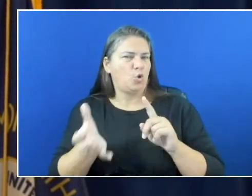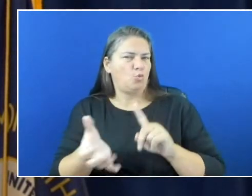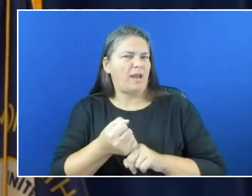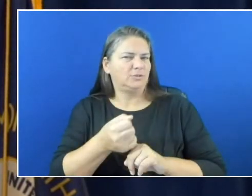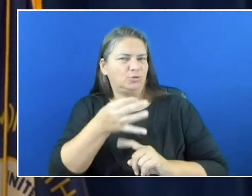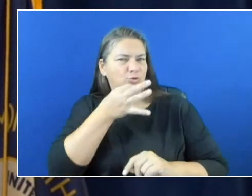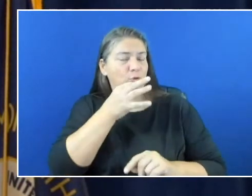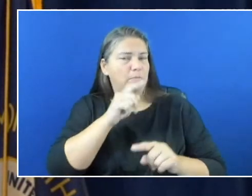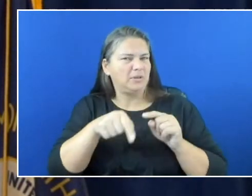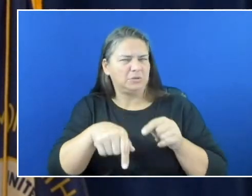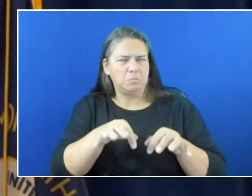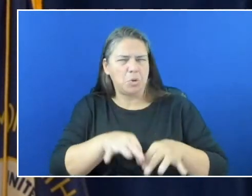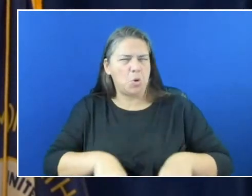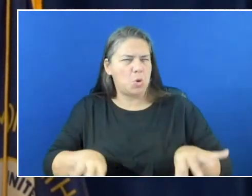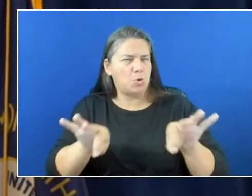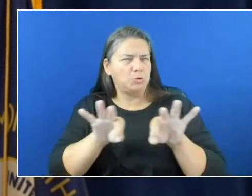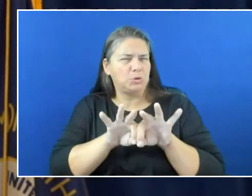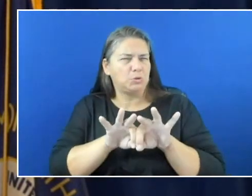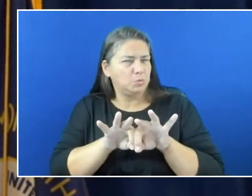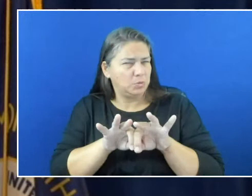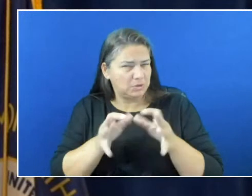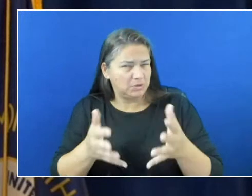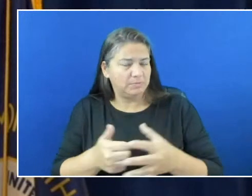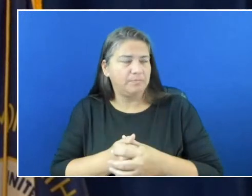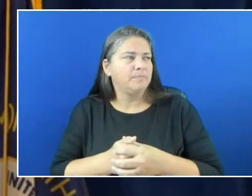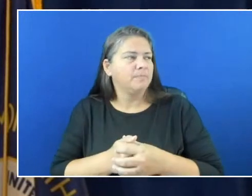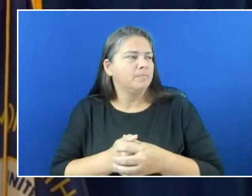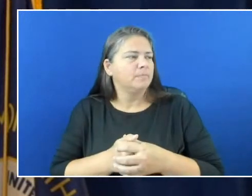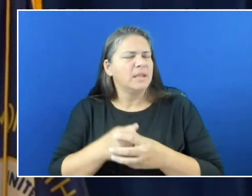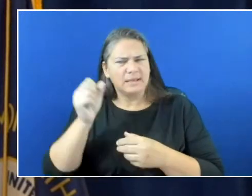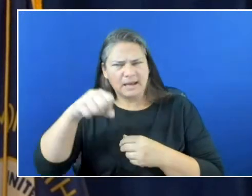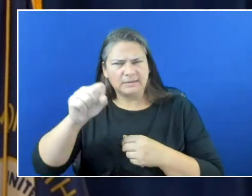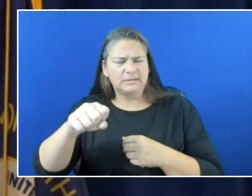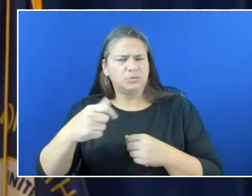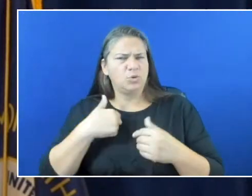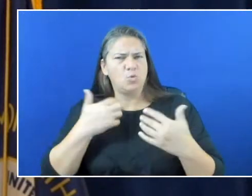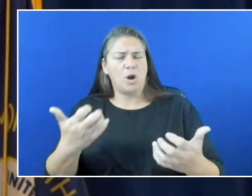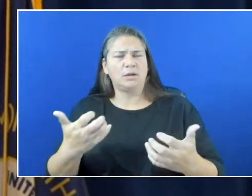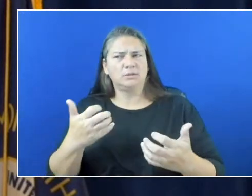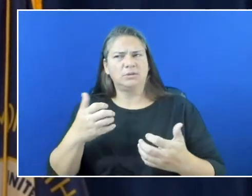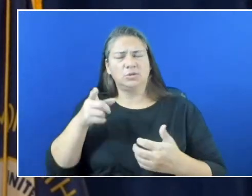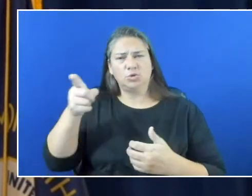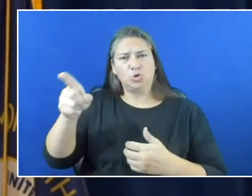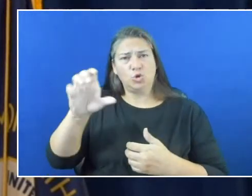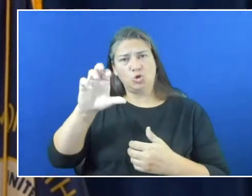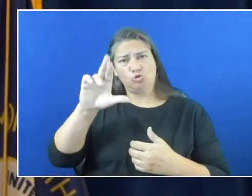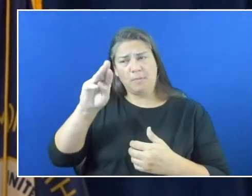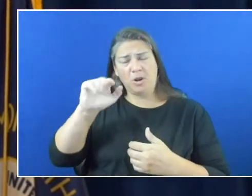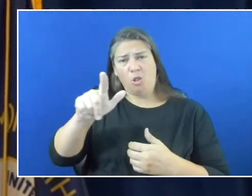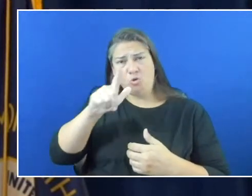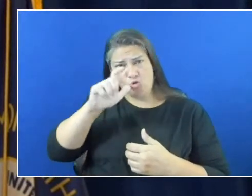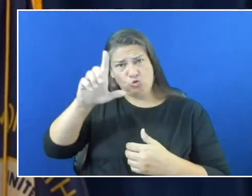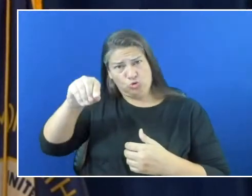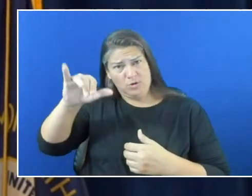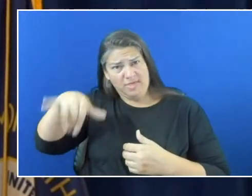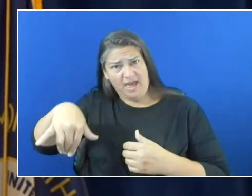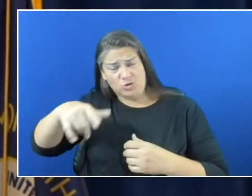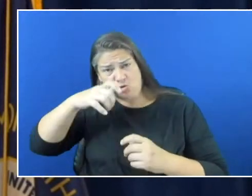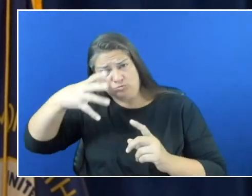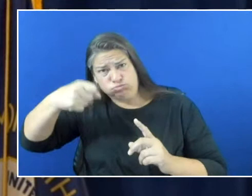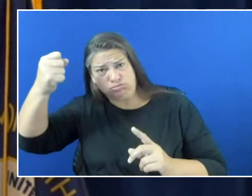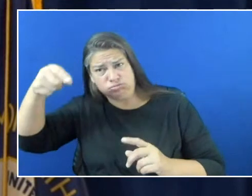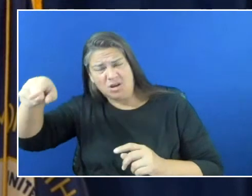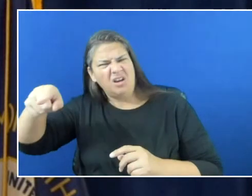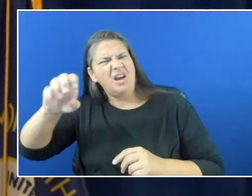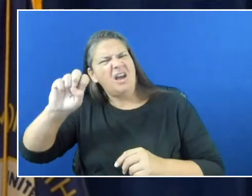piece. Yes, we want to make sure that we get these criminals and they're truly perpetrating evil